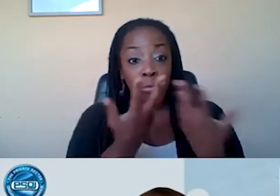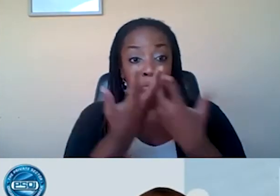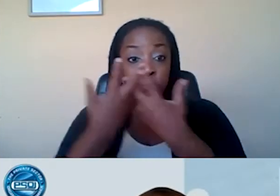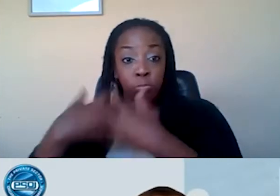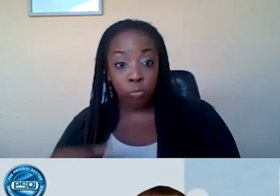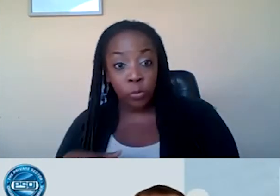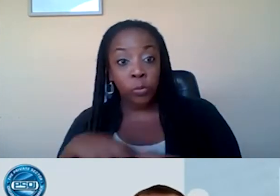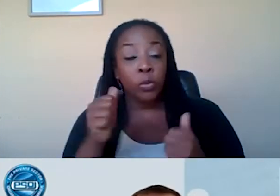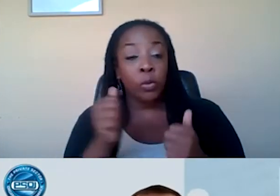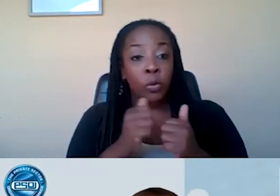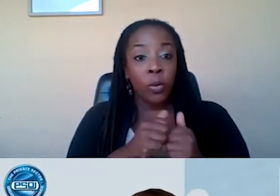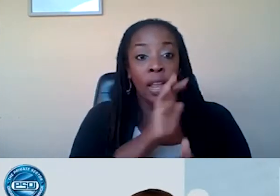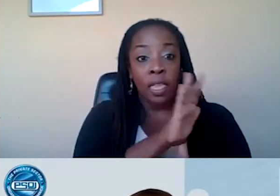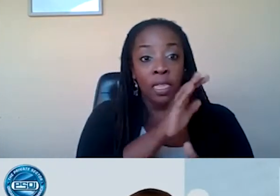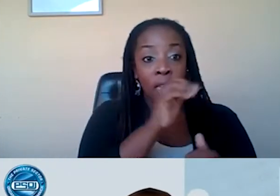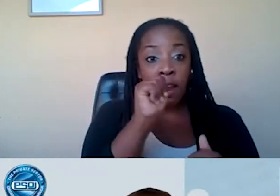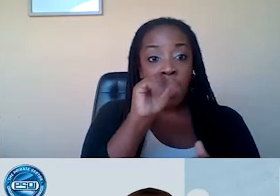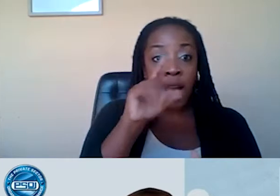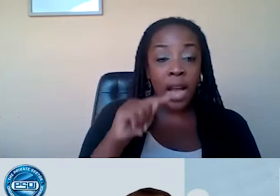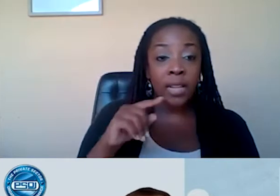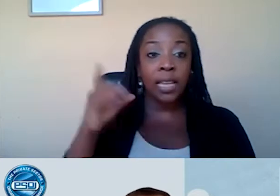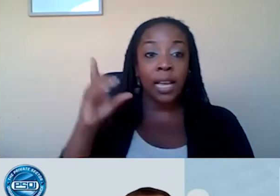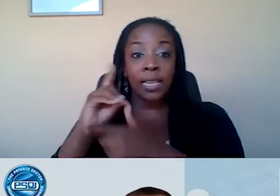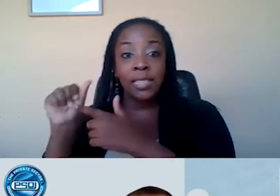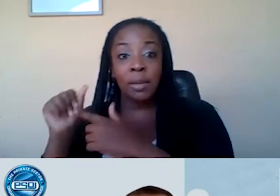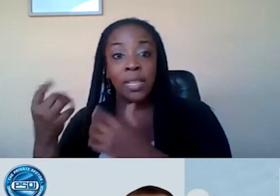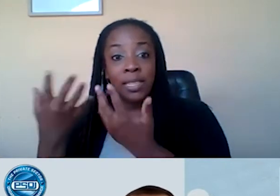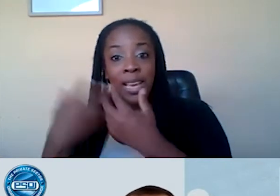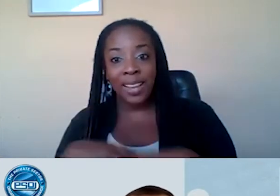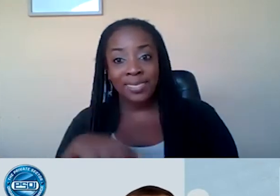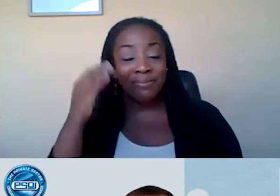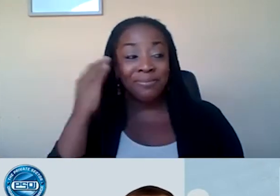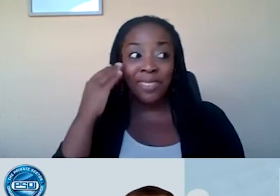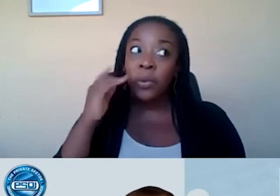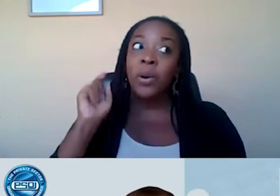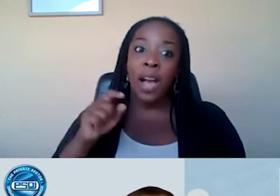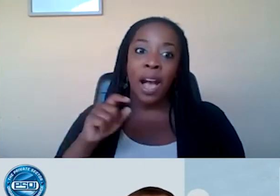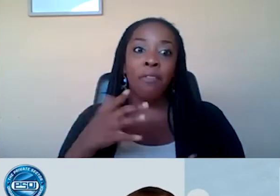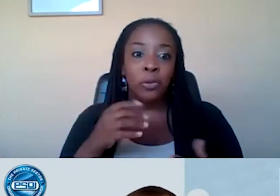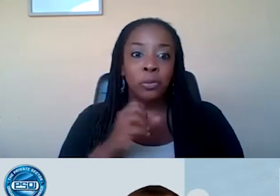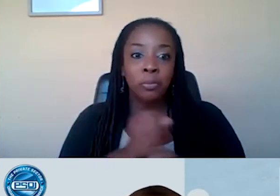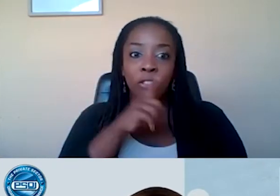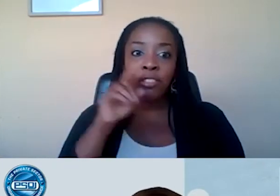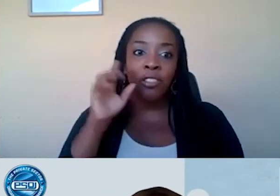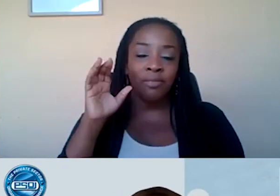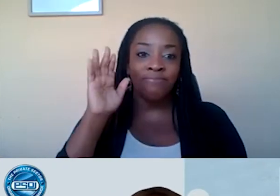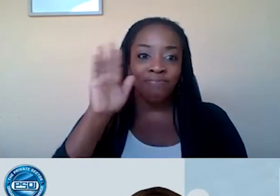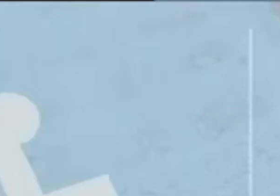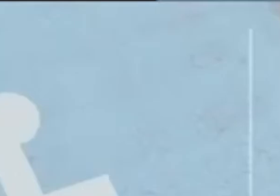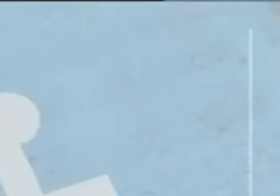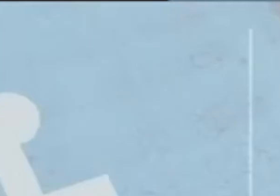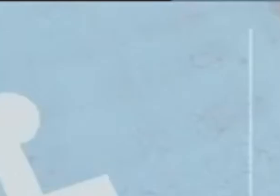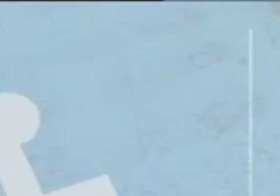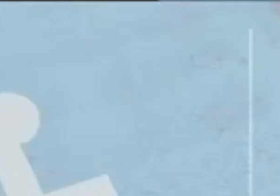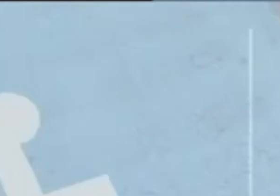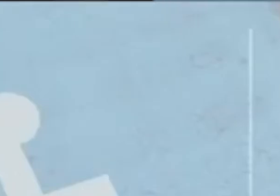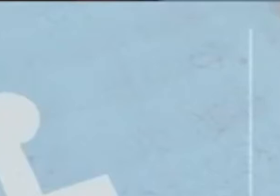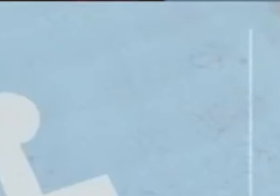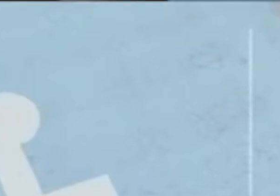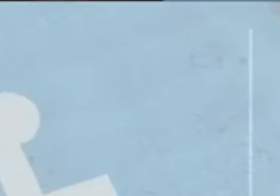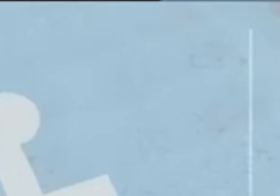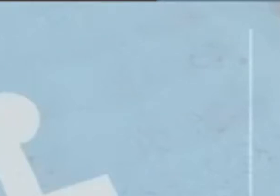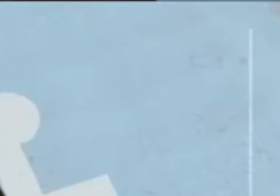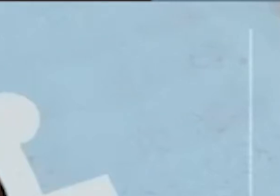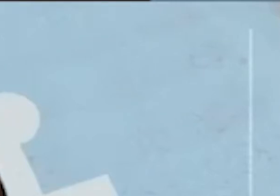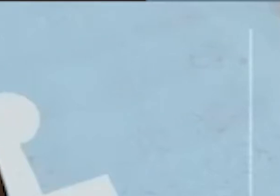Act. Because the law is only as good as the enforcement of that law. Indeed. Okay. Thank you